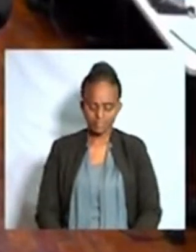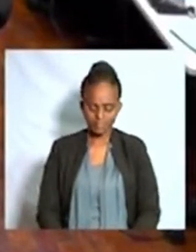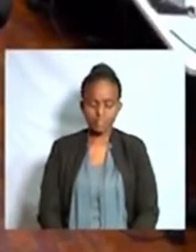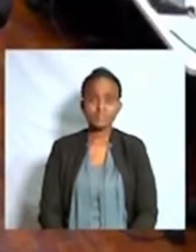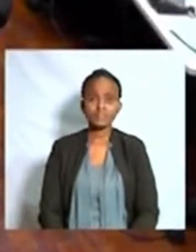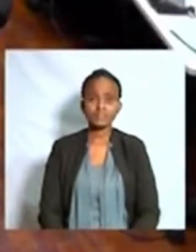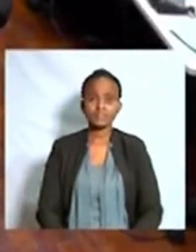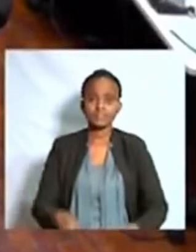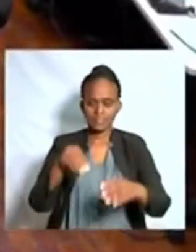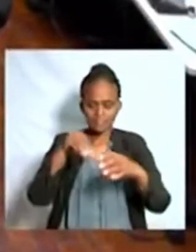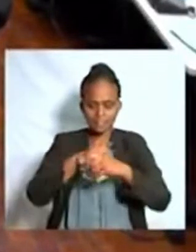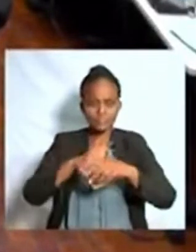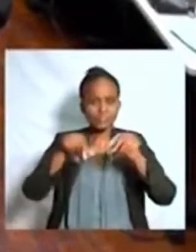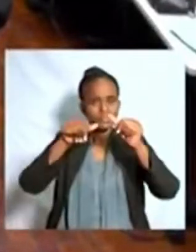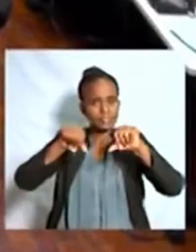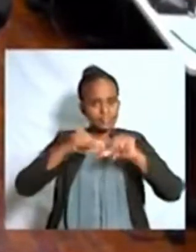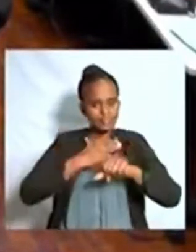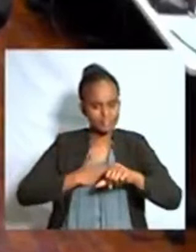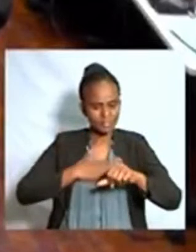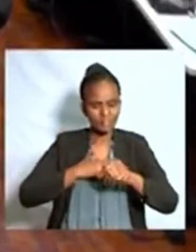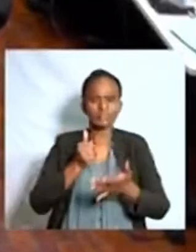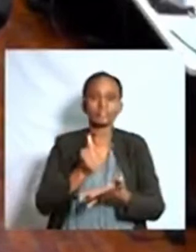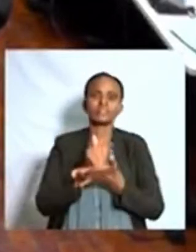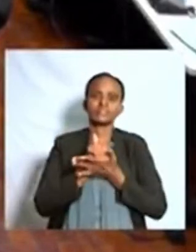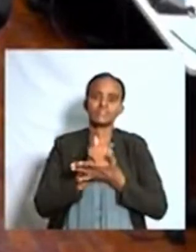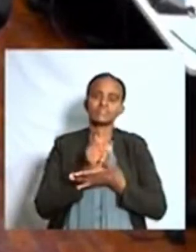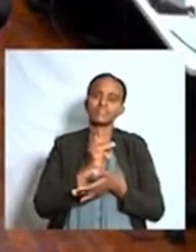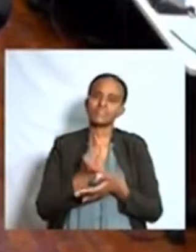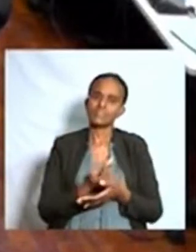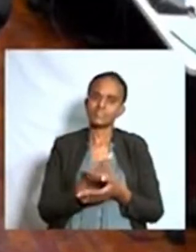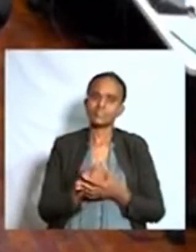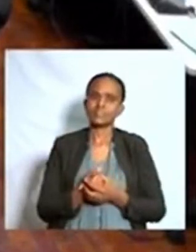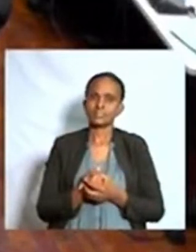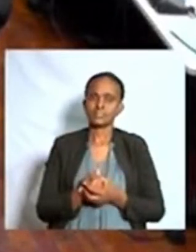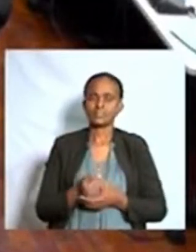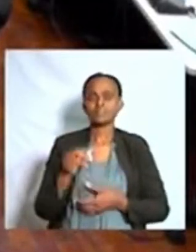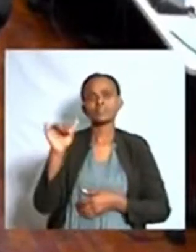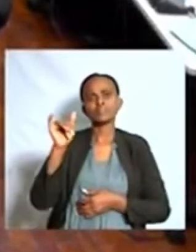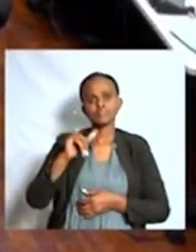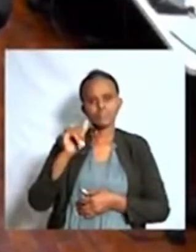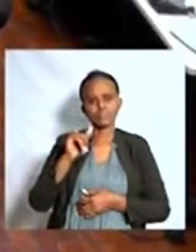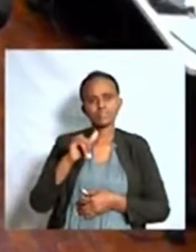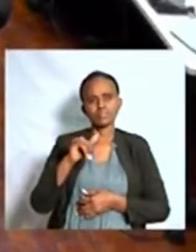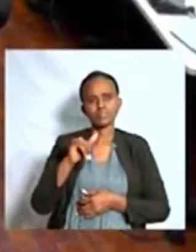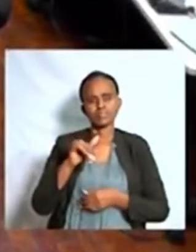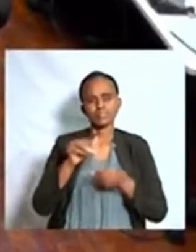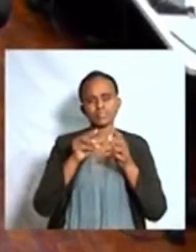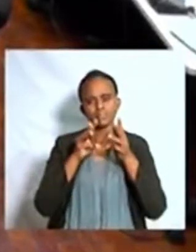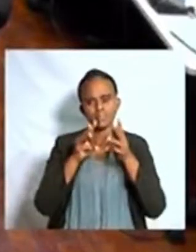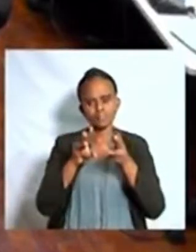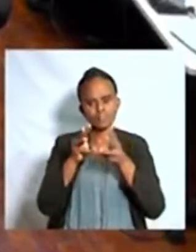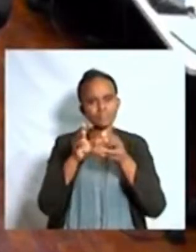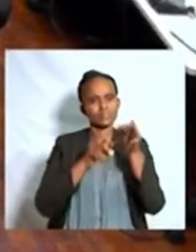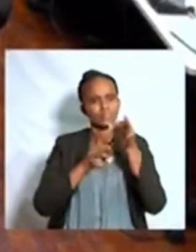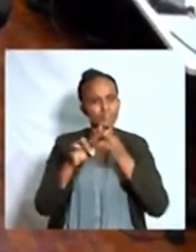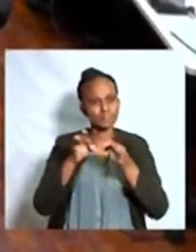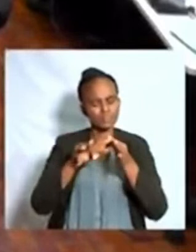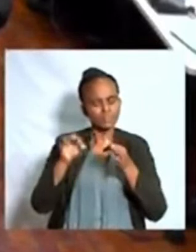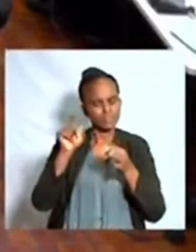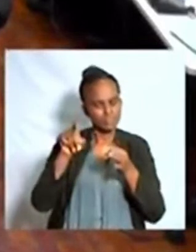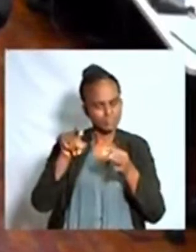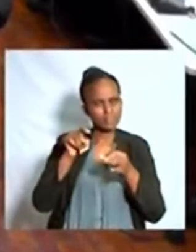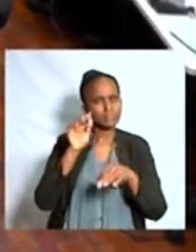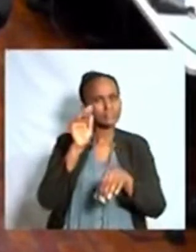Control of internal audit, please help us. Yes, the way you indicated that they needed to